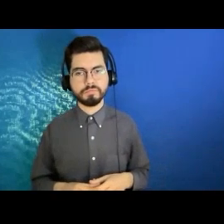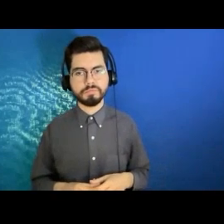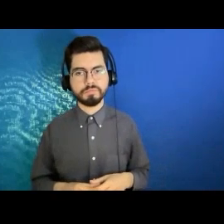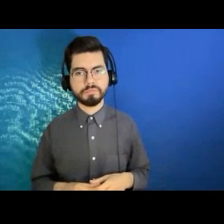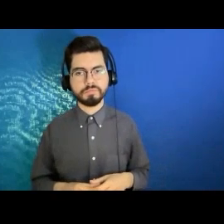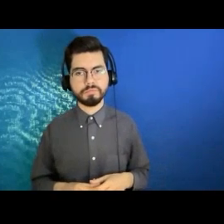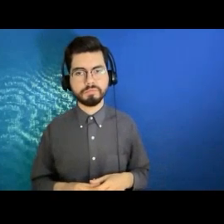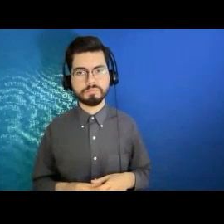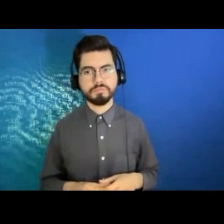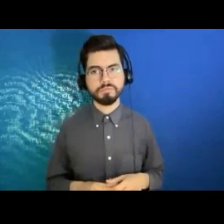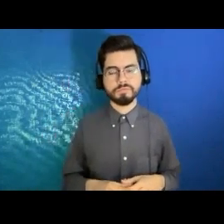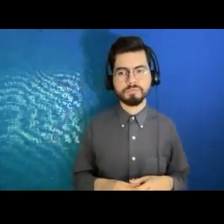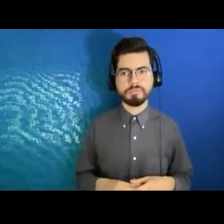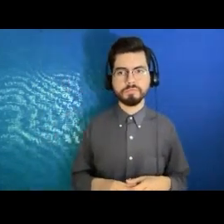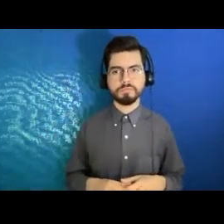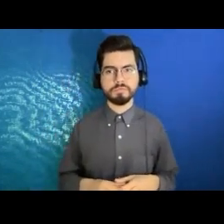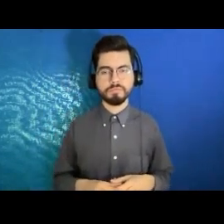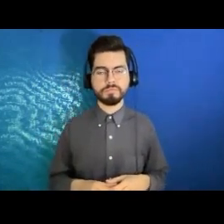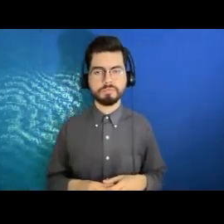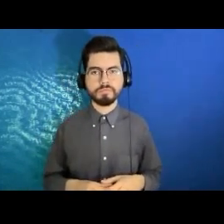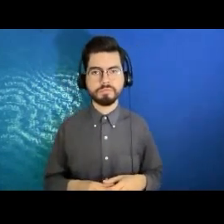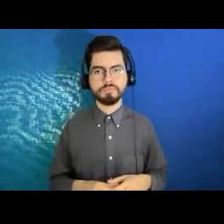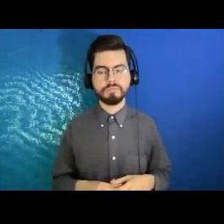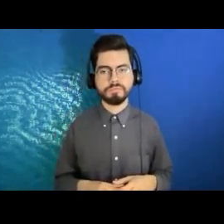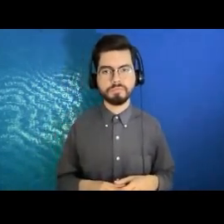Access or keep access to just that one section.